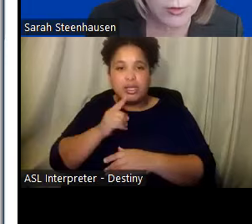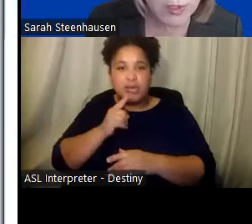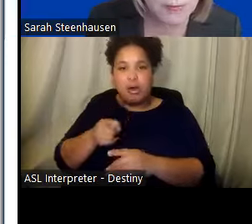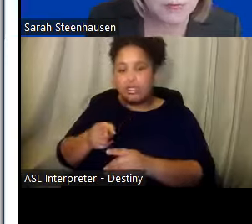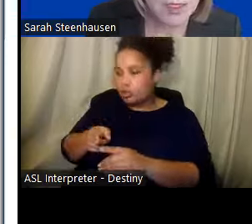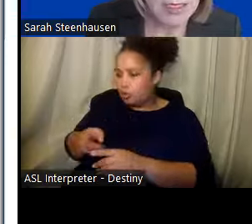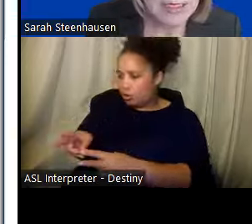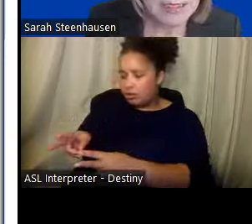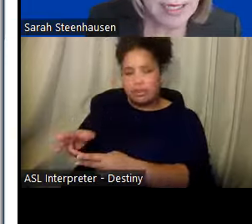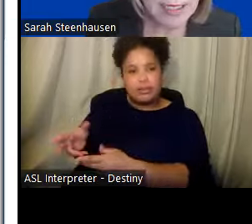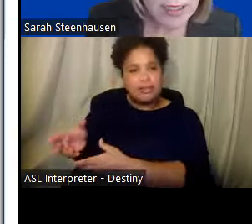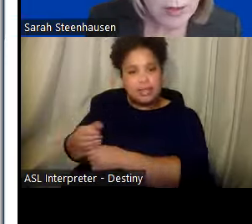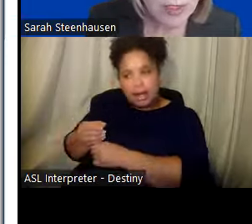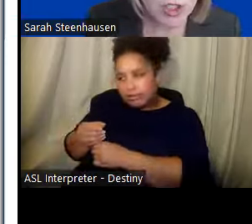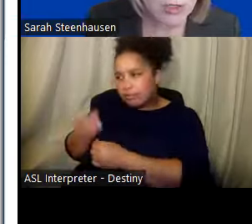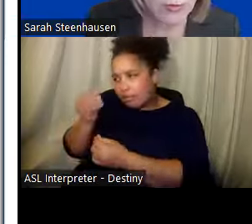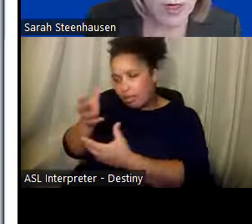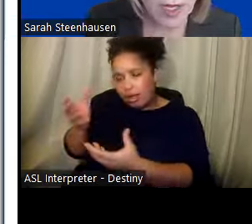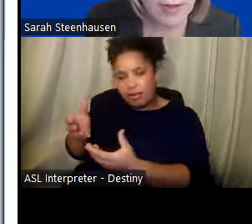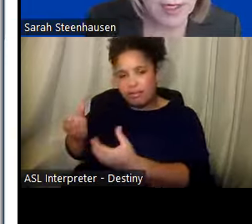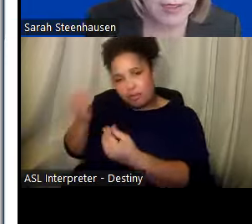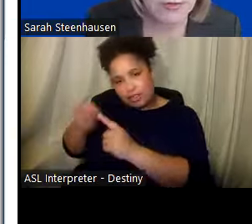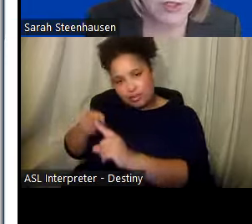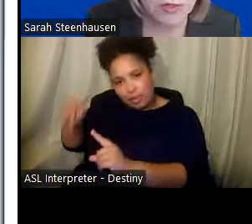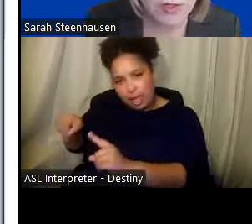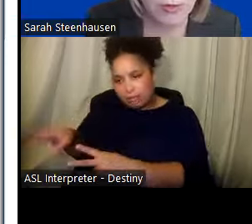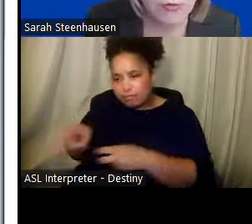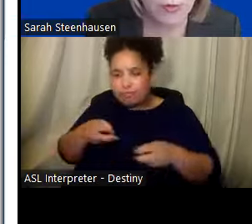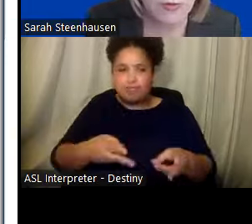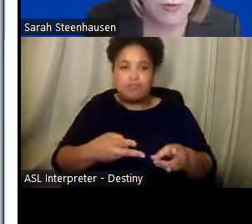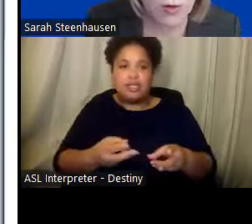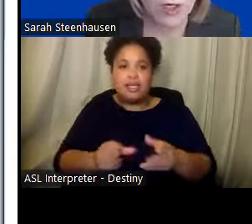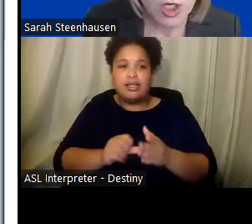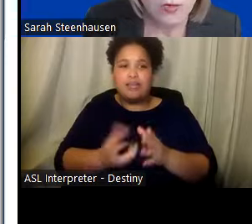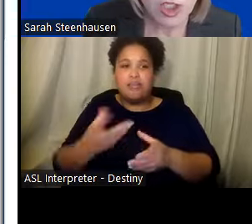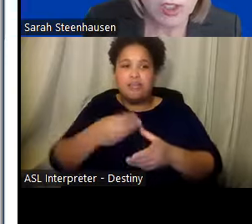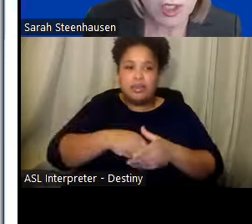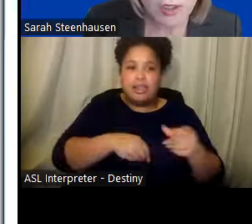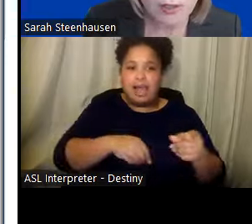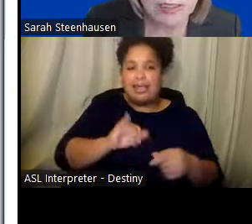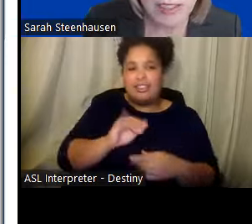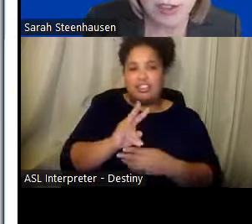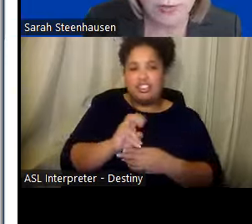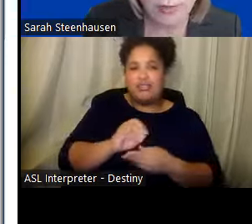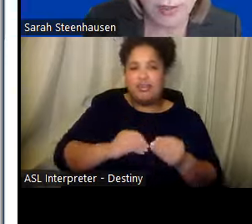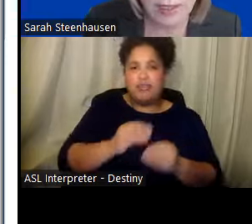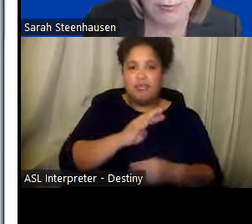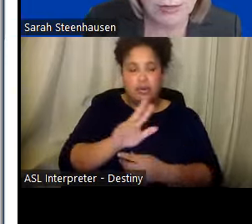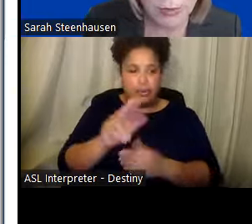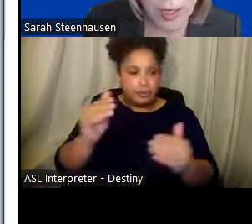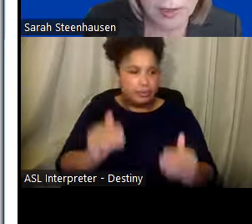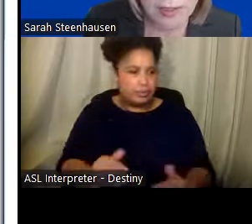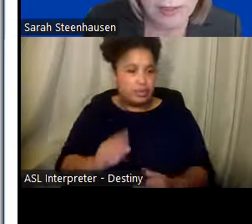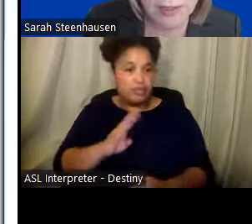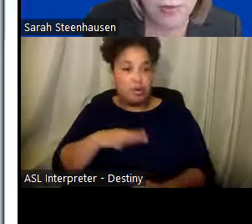the community. The second initiative I want to highlight is initiative number 44, which is calling on the state to replicate